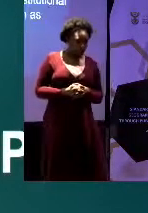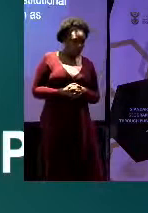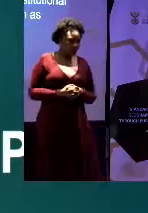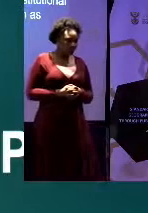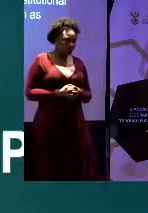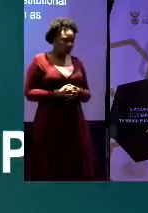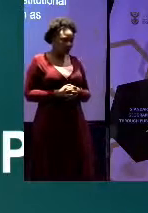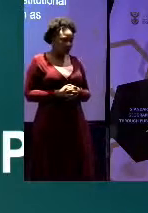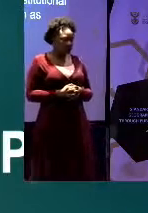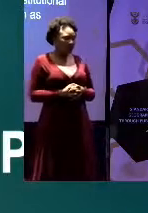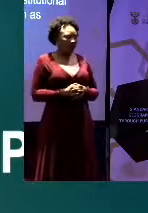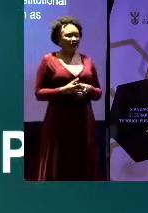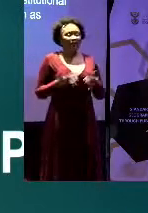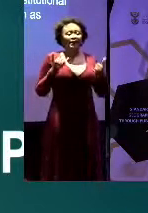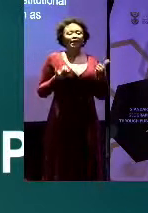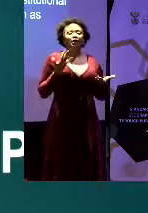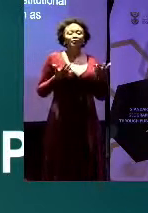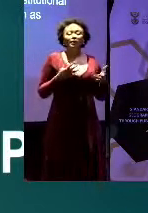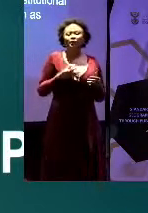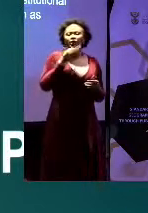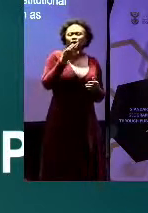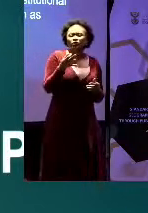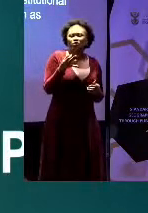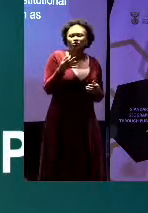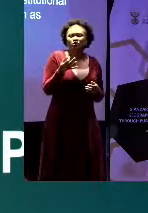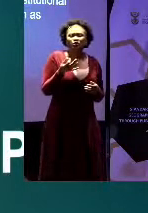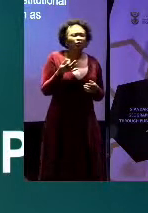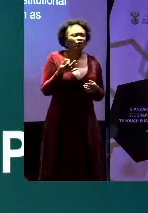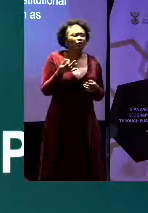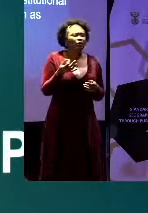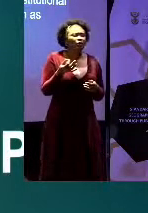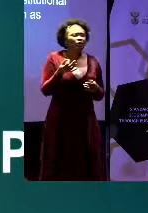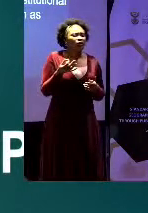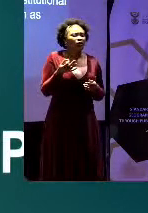Now, you may ask yourself, what is the contribution of these